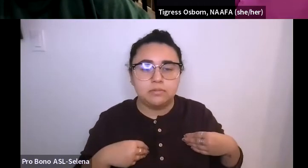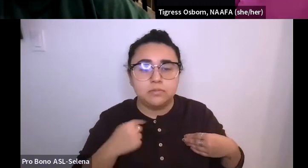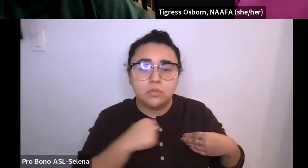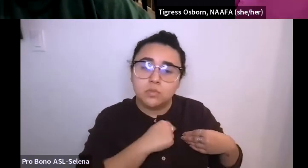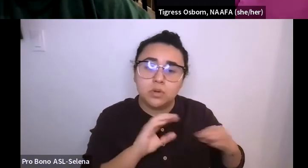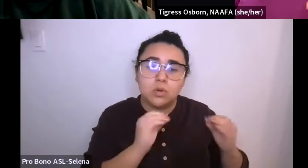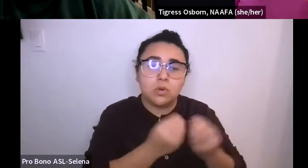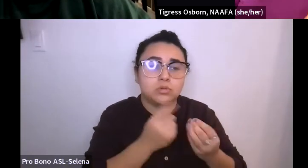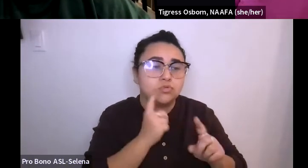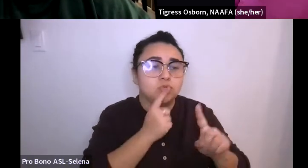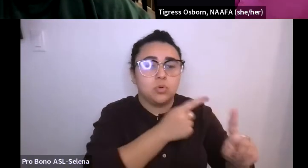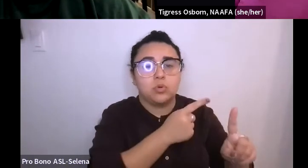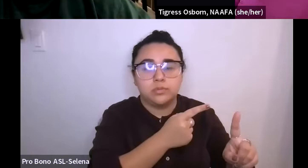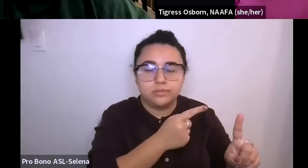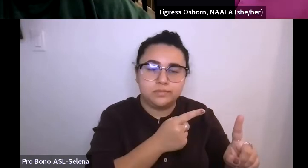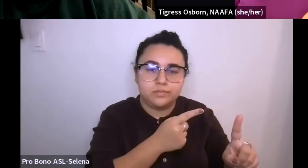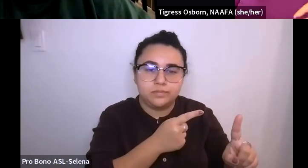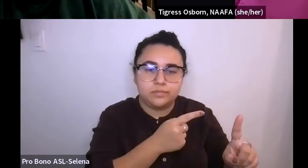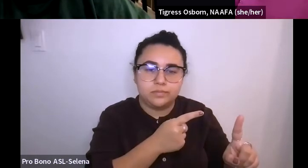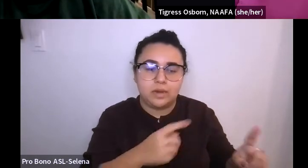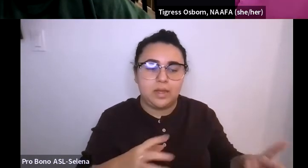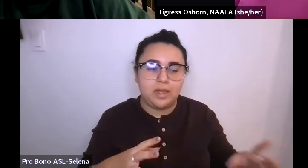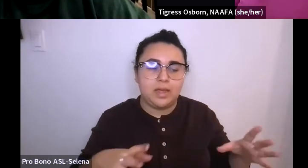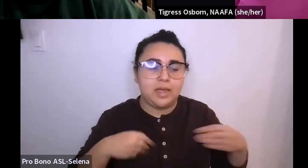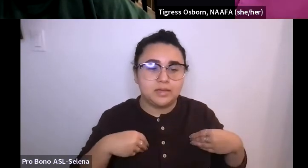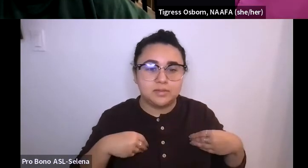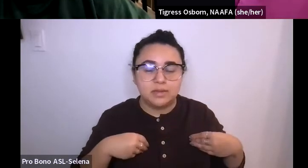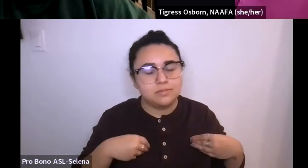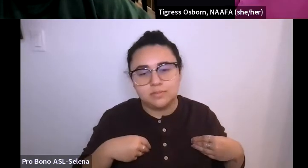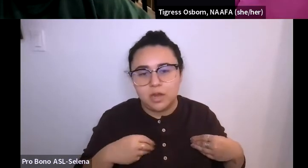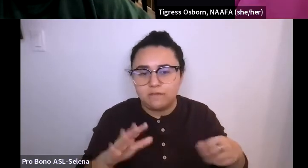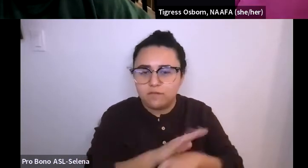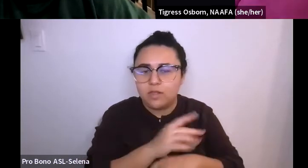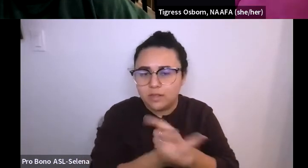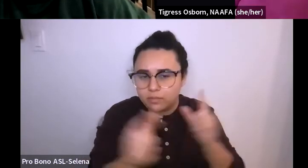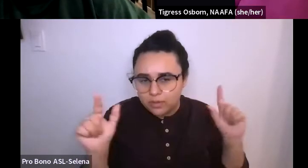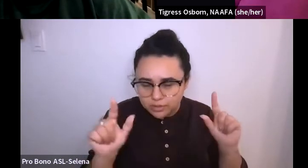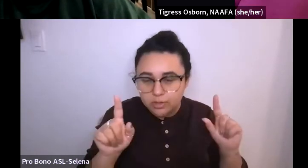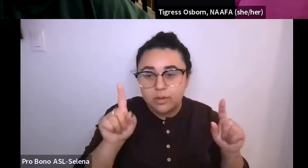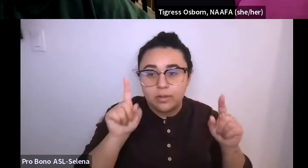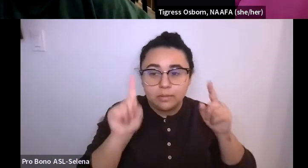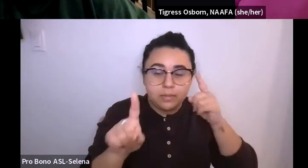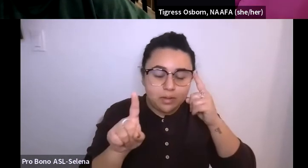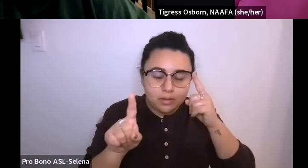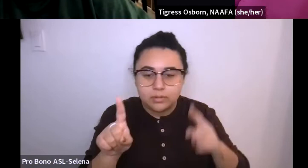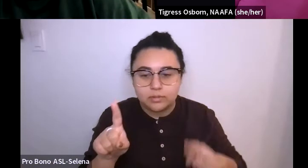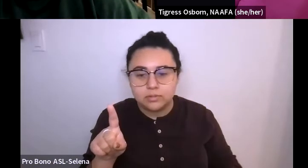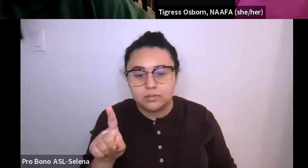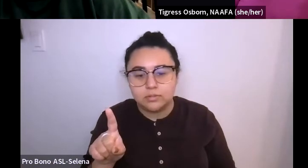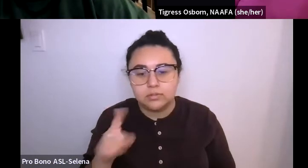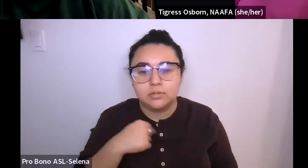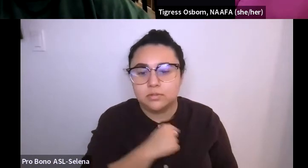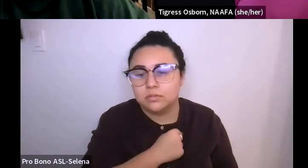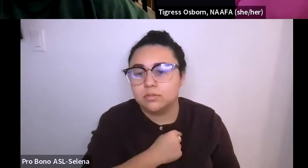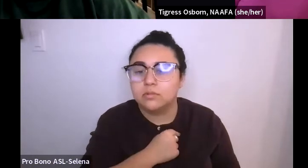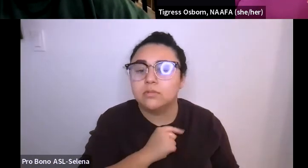that is striving. We're not actually striving for acceptance. We're actually striving for full liberation. But there's we're the starting